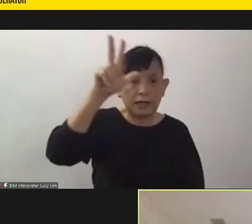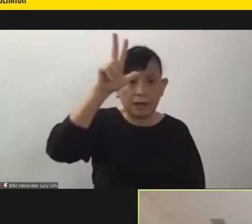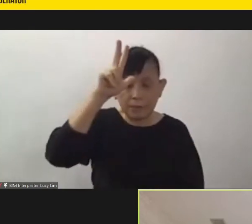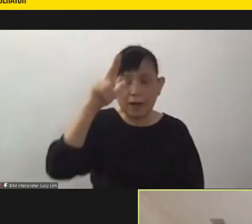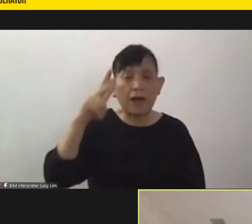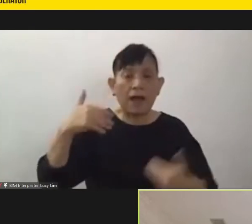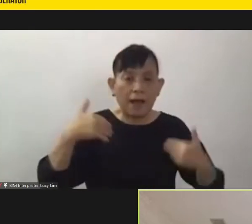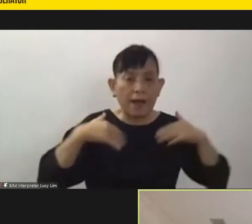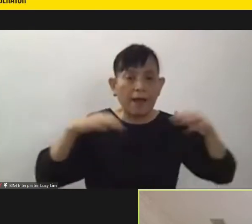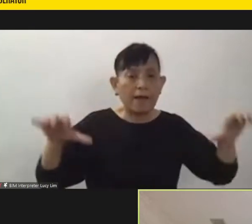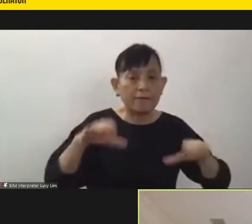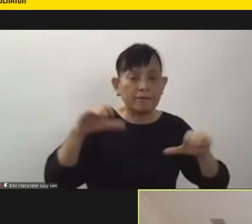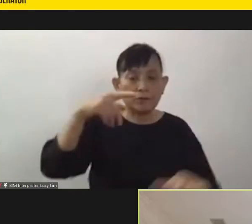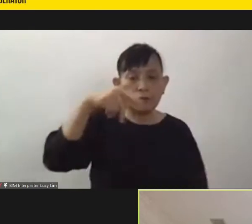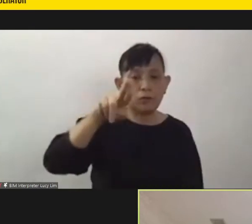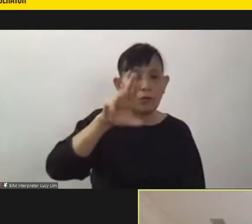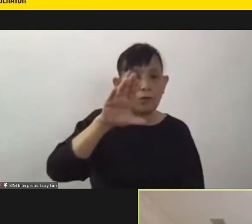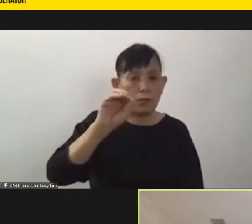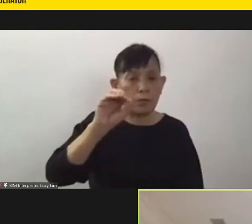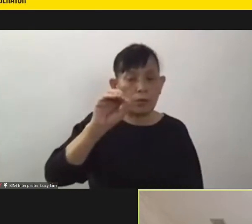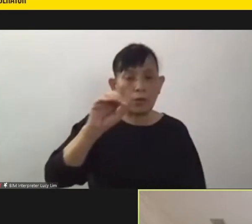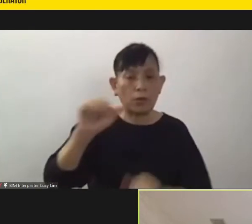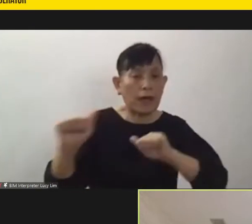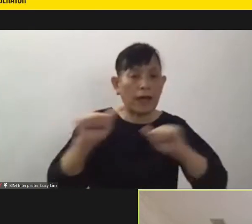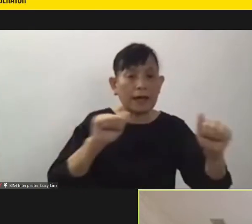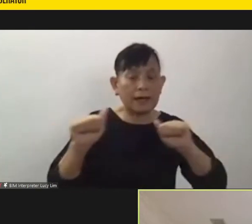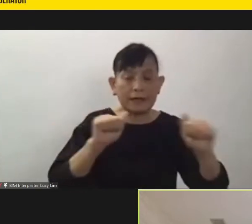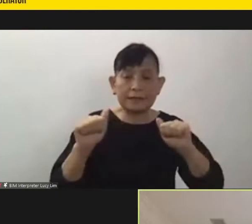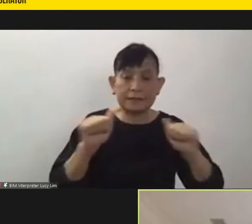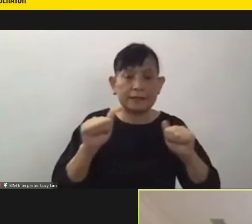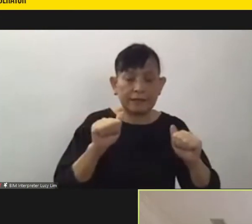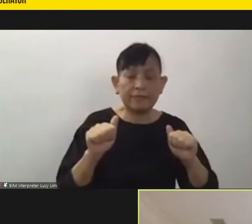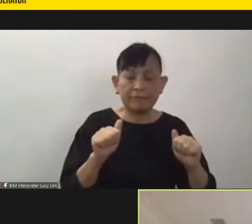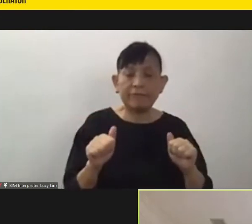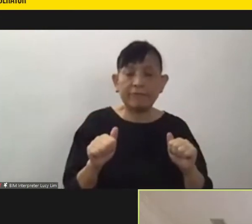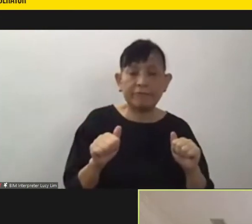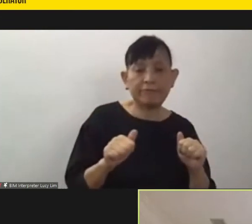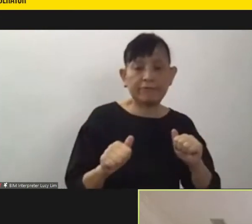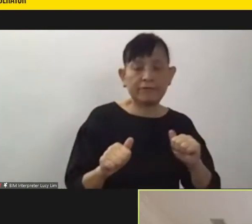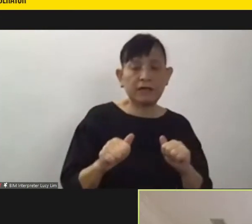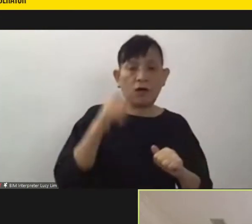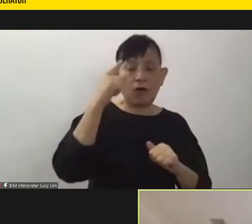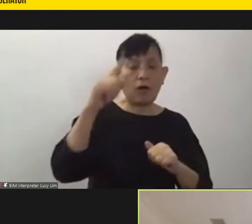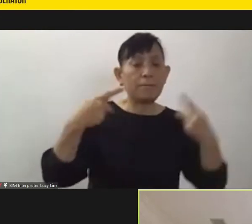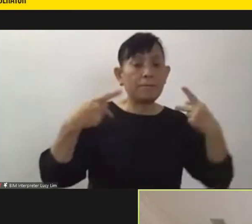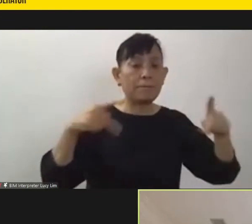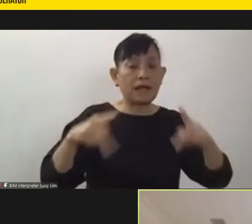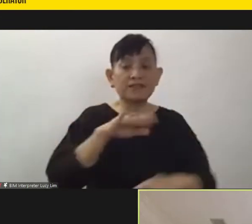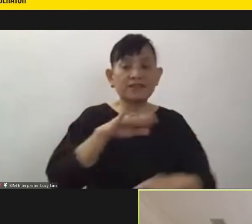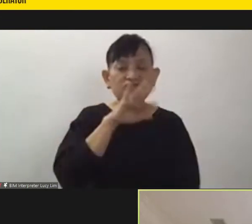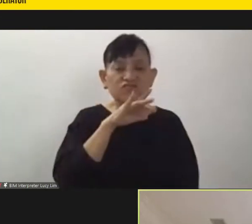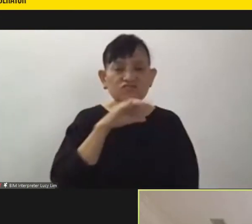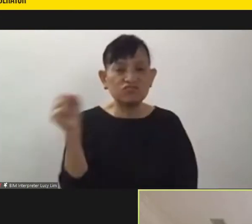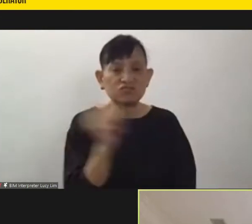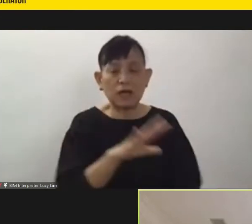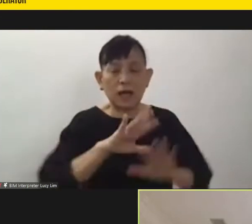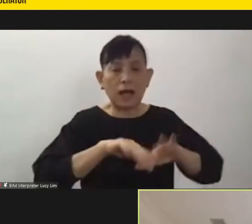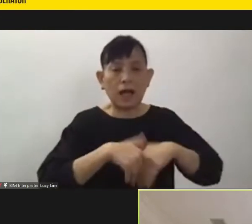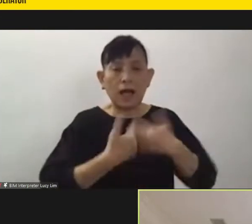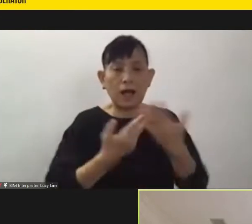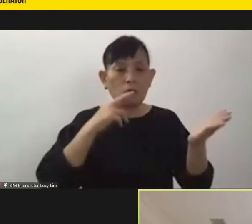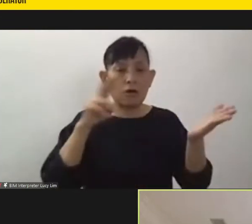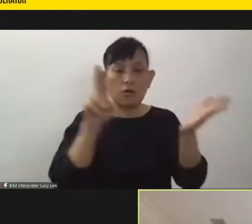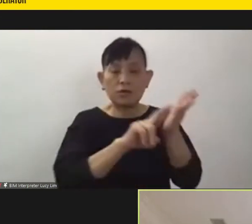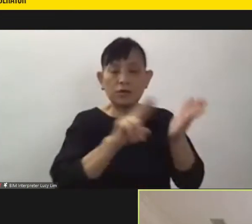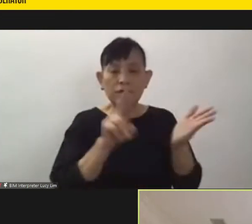proactive steps to crack down on illegal plastic dumping. And you've also mentioned how reports were sent to the Malaysian government. Was